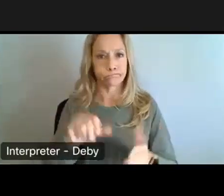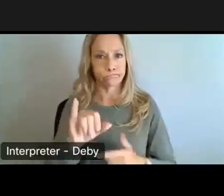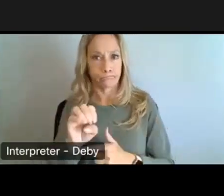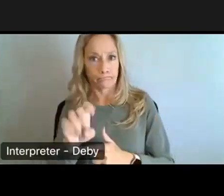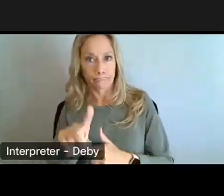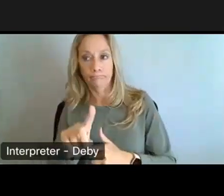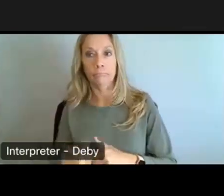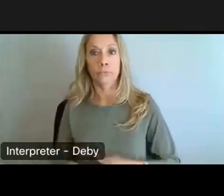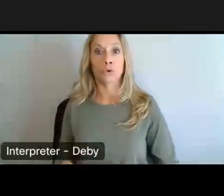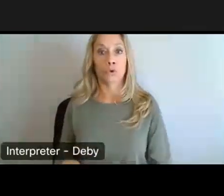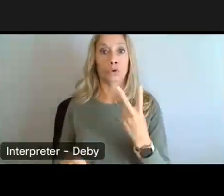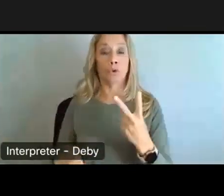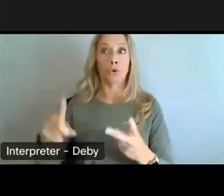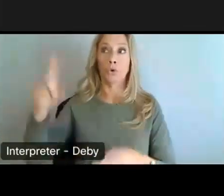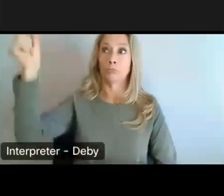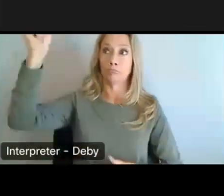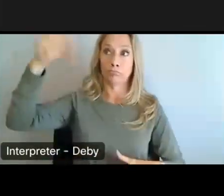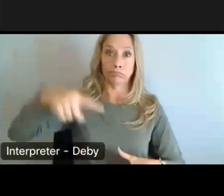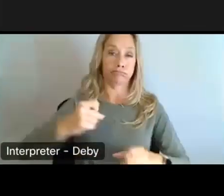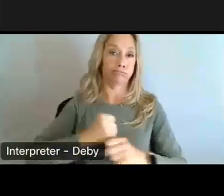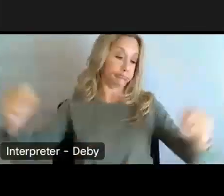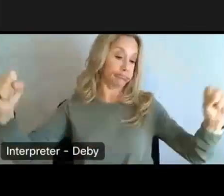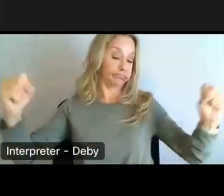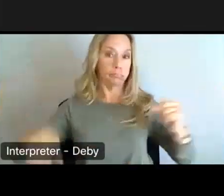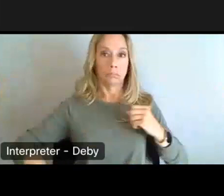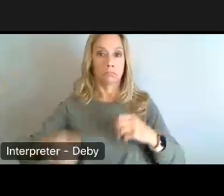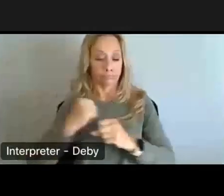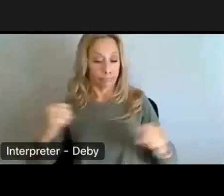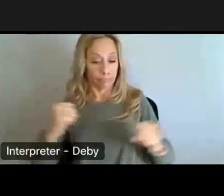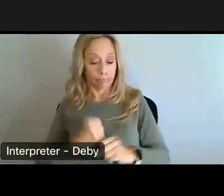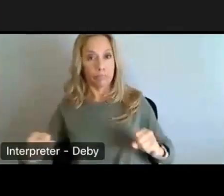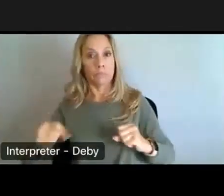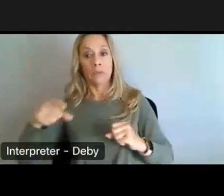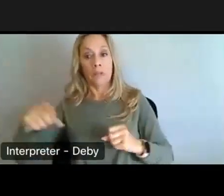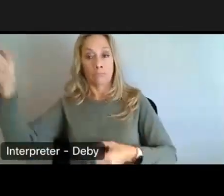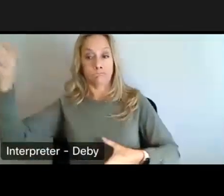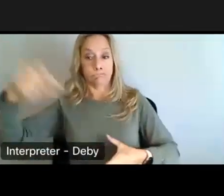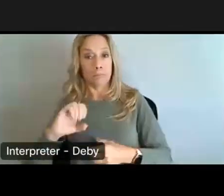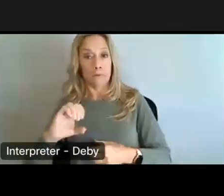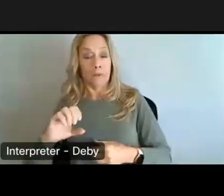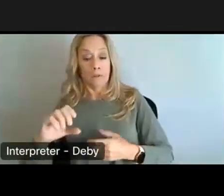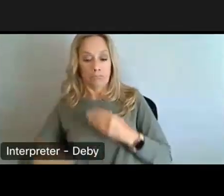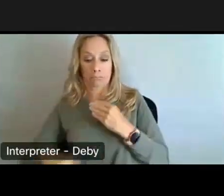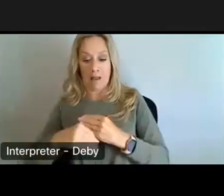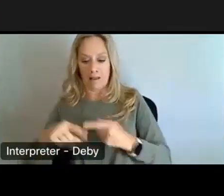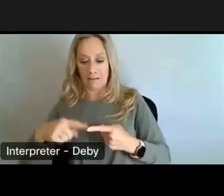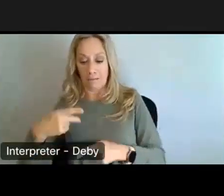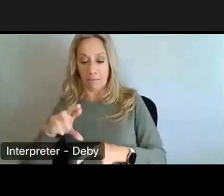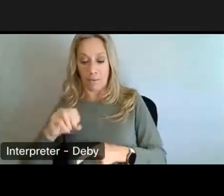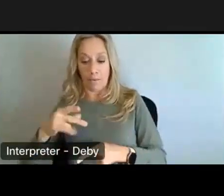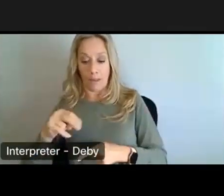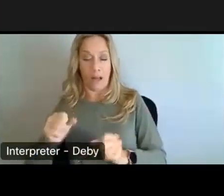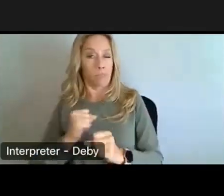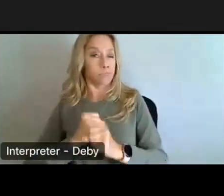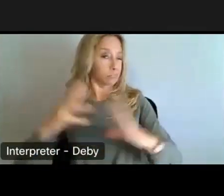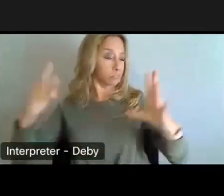2 artillery shells attached to a propane tank exploded. Though Schlitz was thrown from the vehicle and survived,